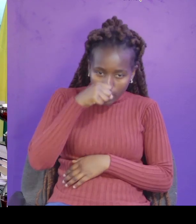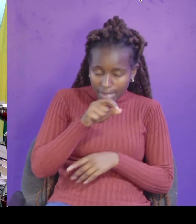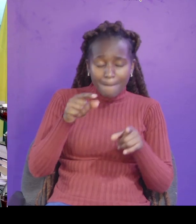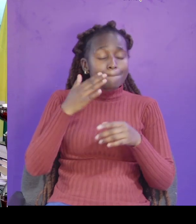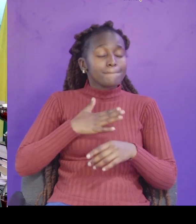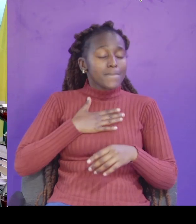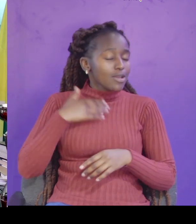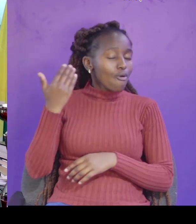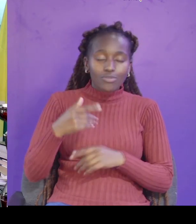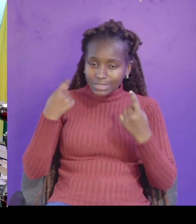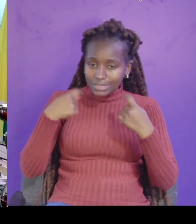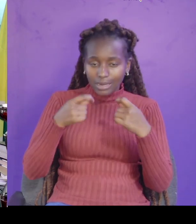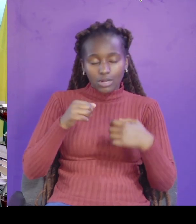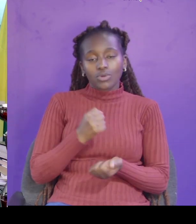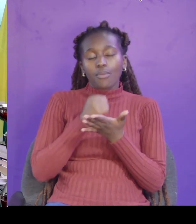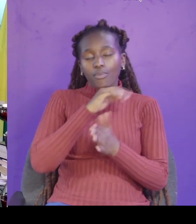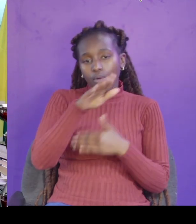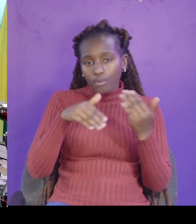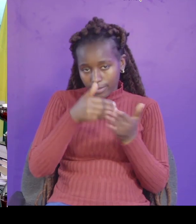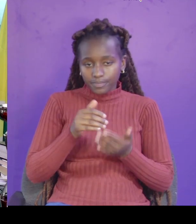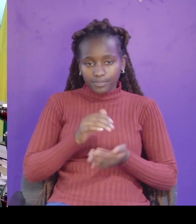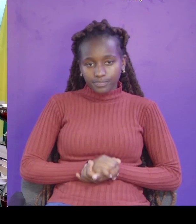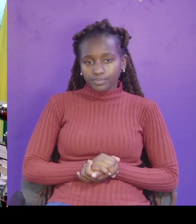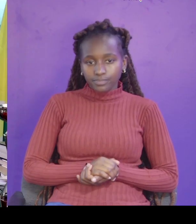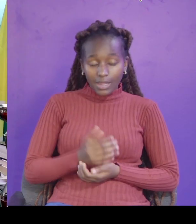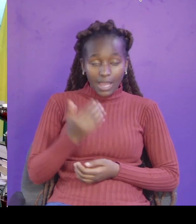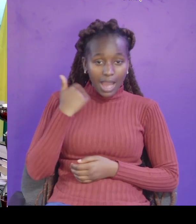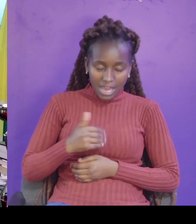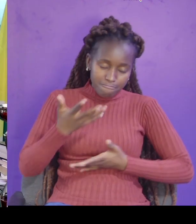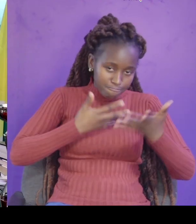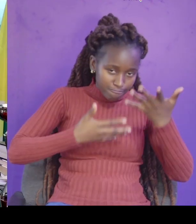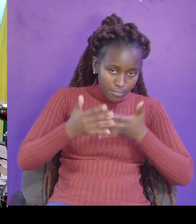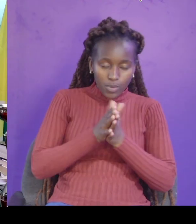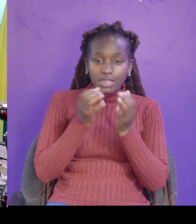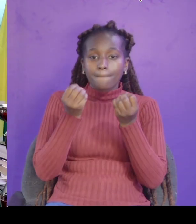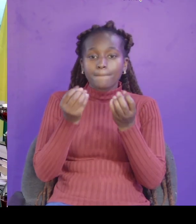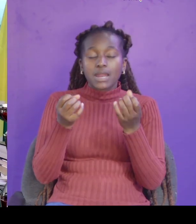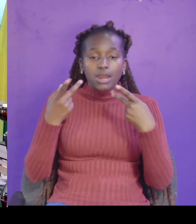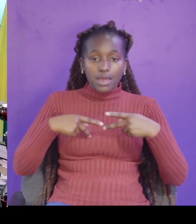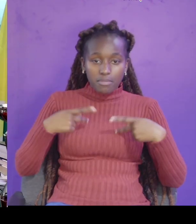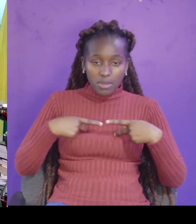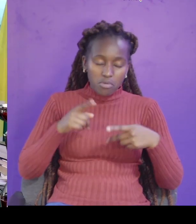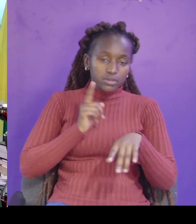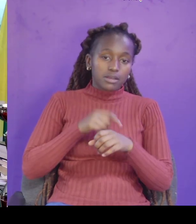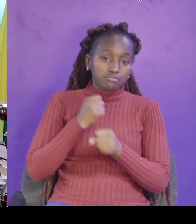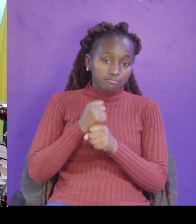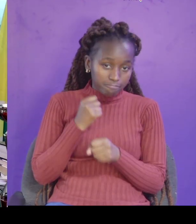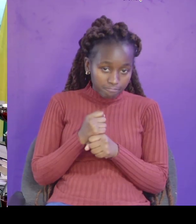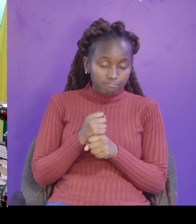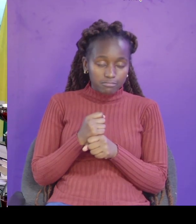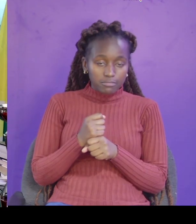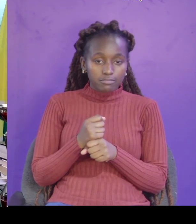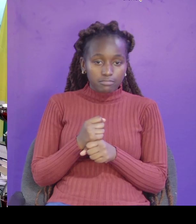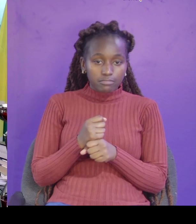families, and I interact with many people along the way, including those aware like